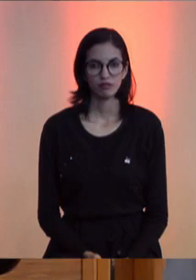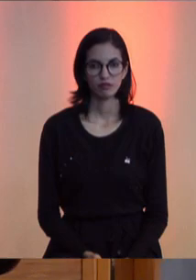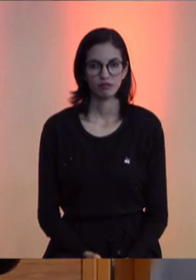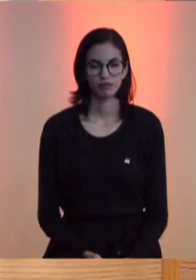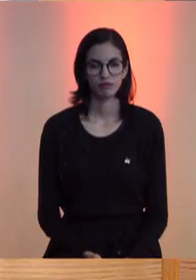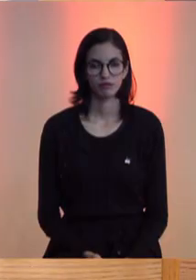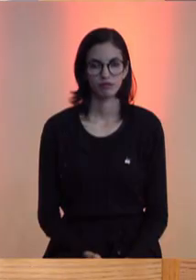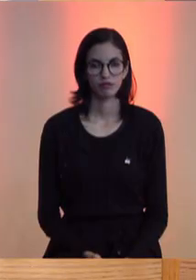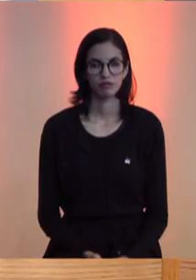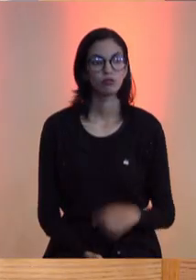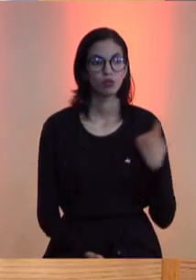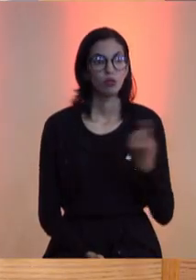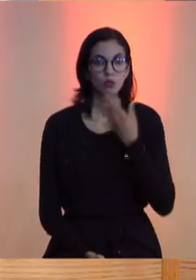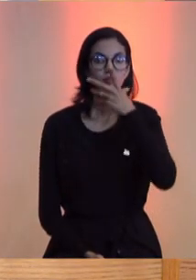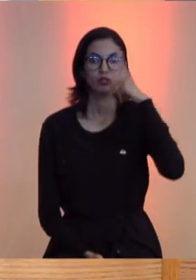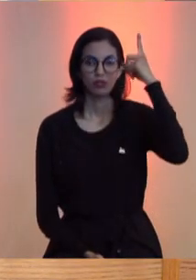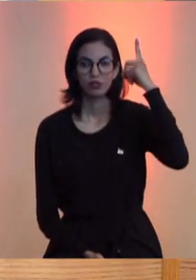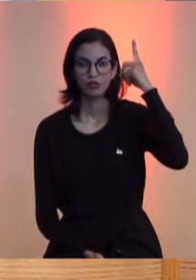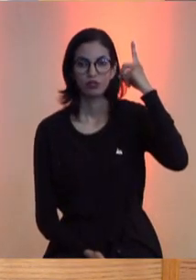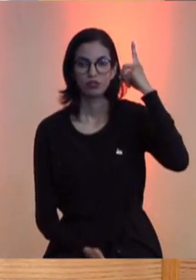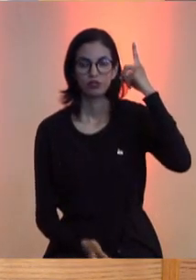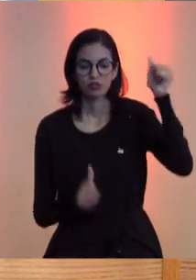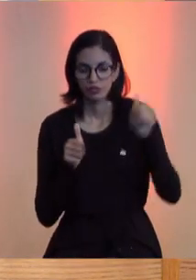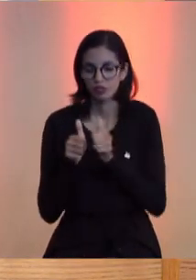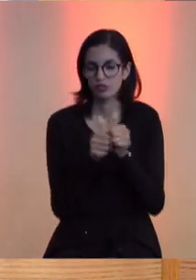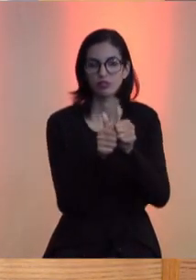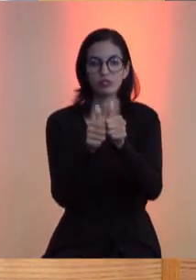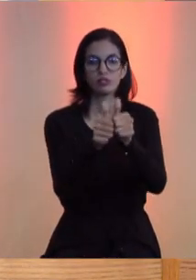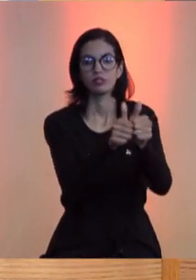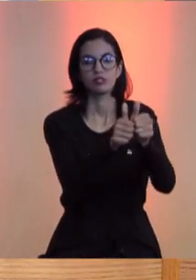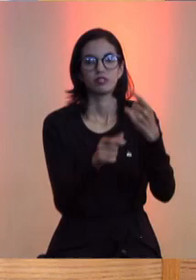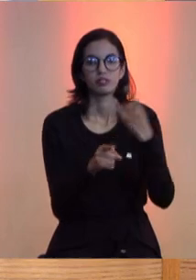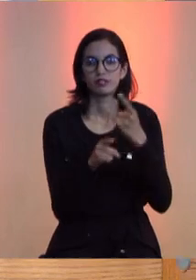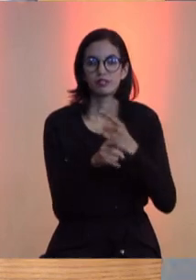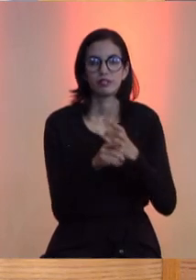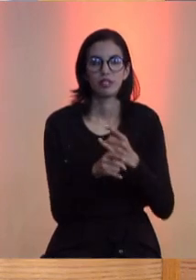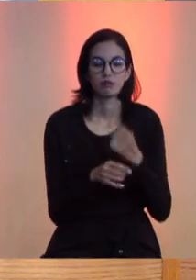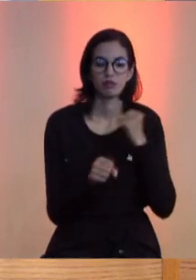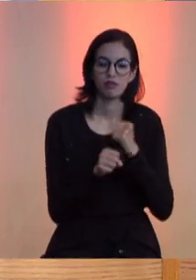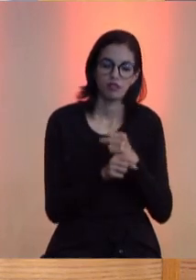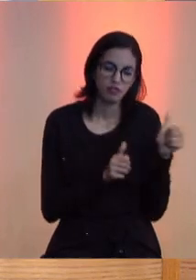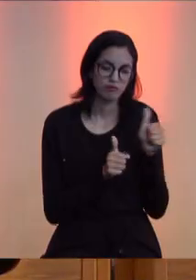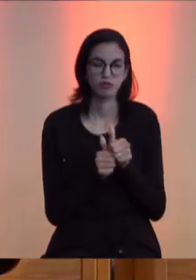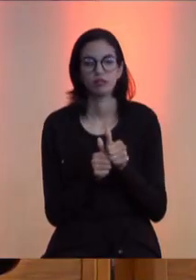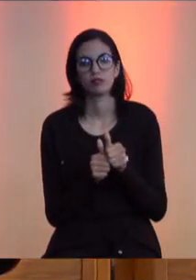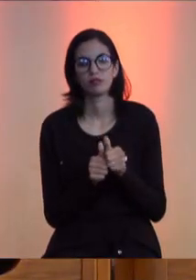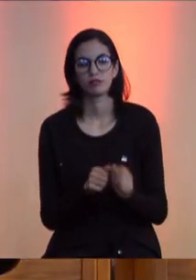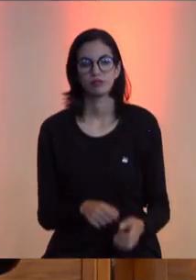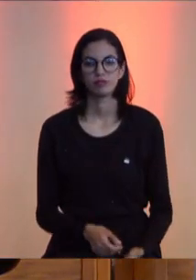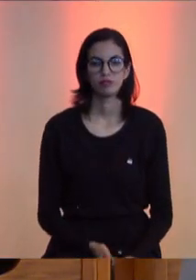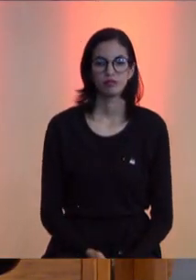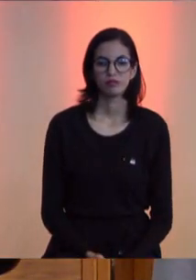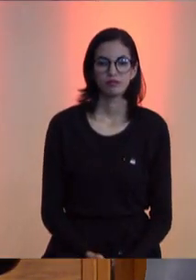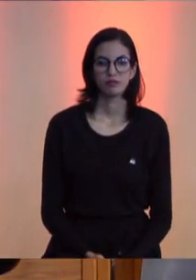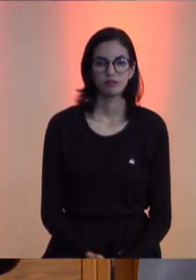me. Nuestro Dios está con nosotros, camina con nosotros cuando vamos a trabajar, Él está con nosotros. That's the God